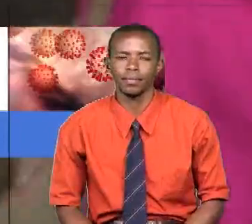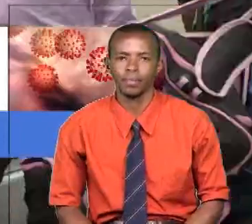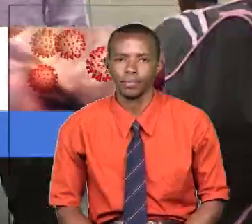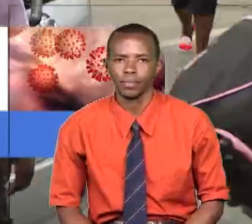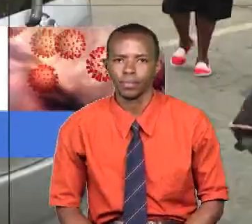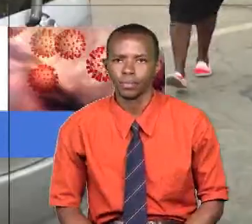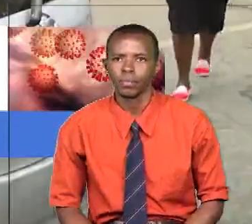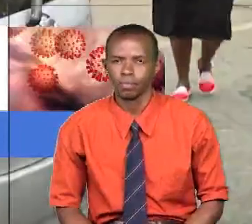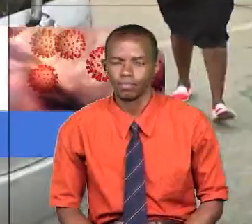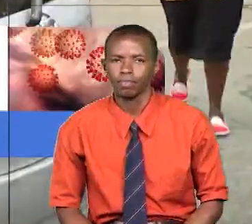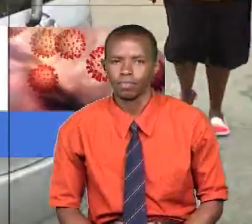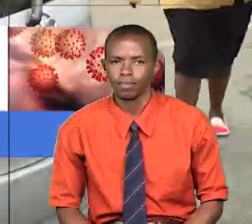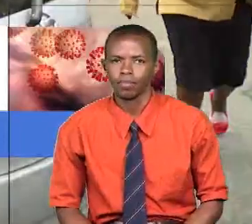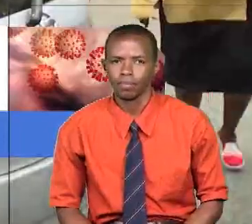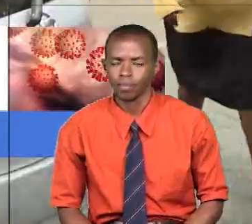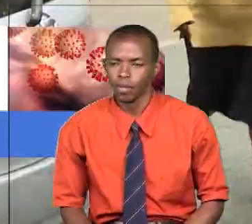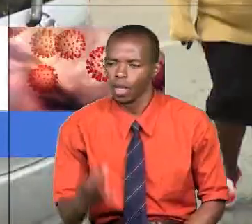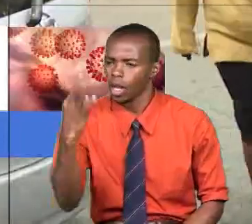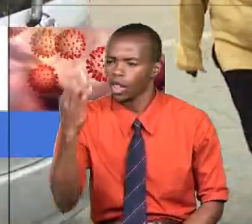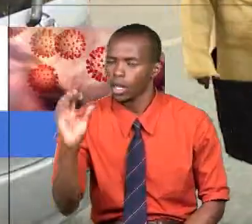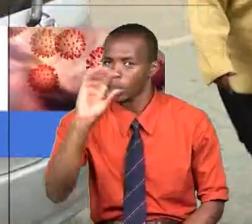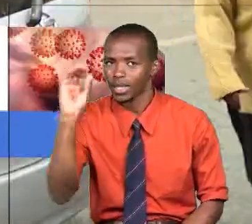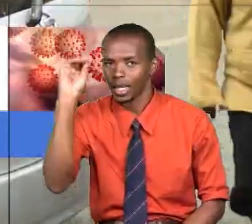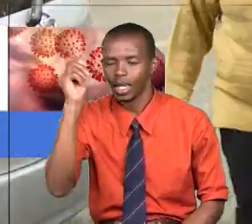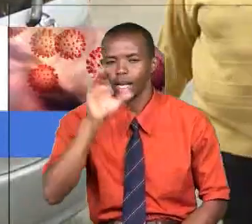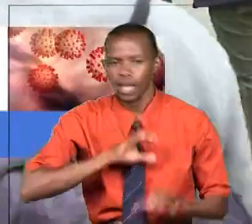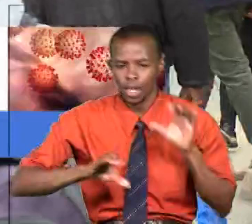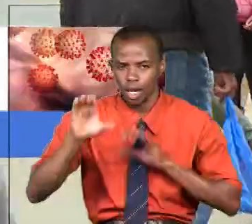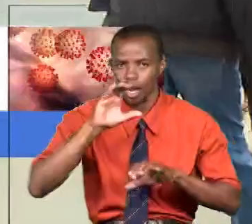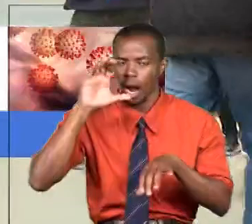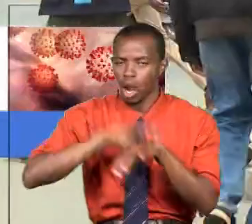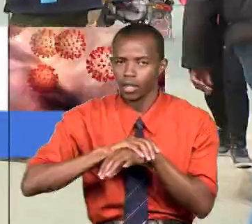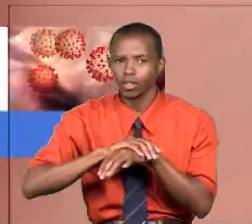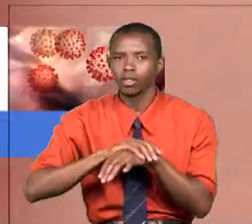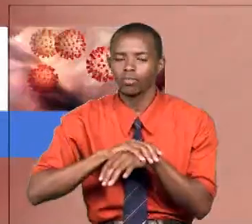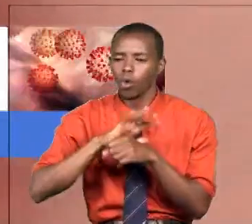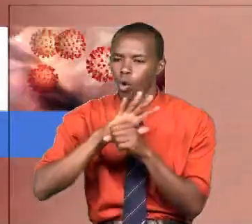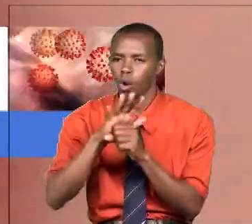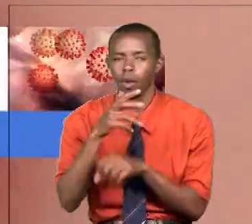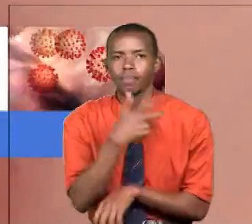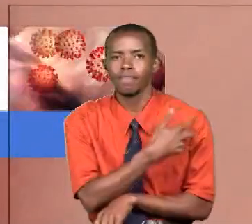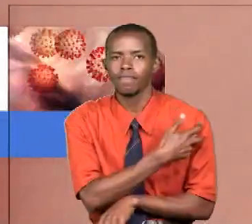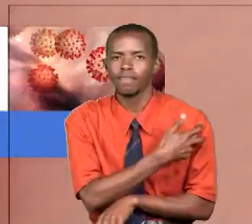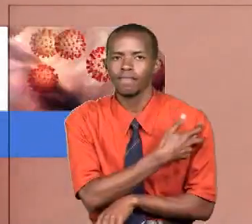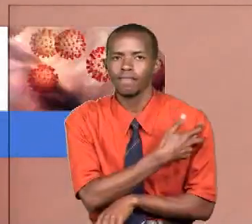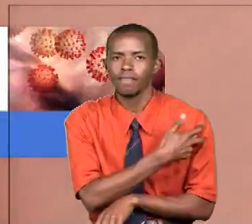Priority service givers, at least 30% of Kenya's population will receive the COVID-19 jab.